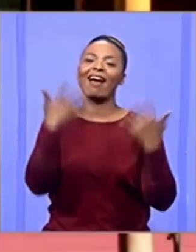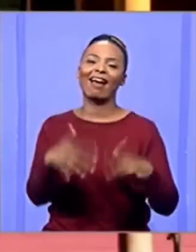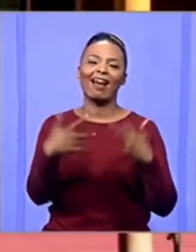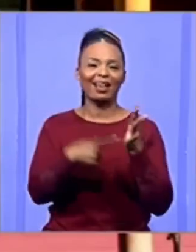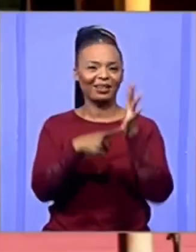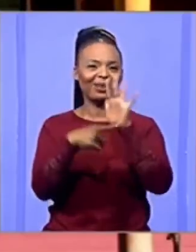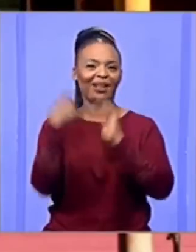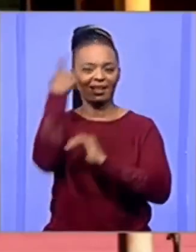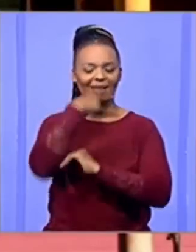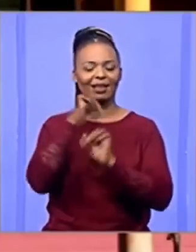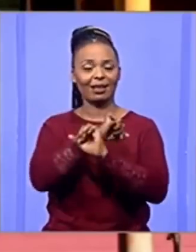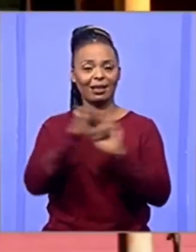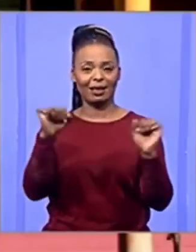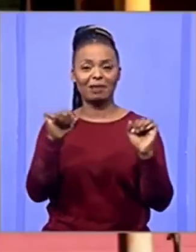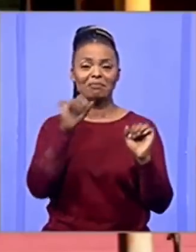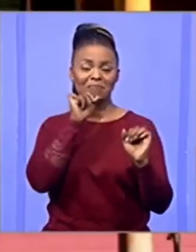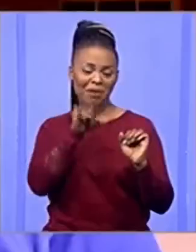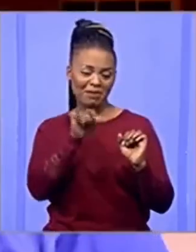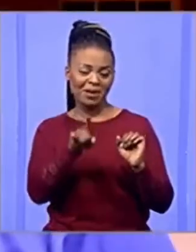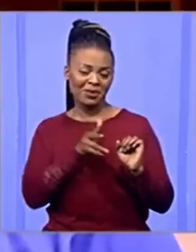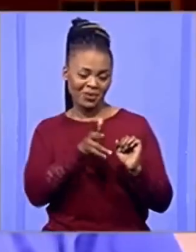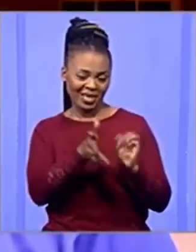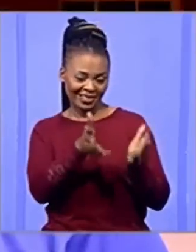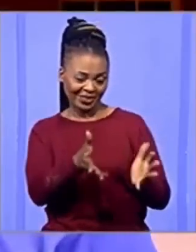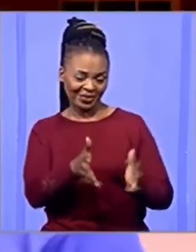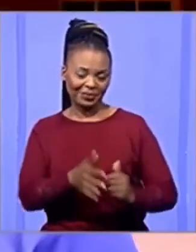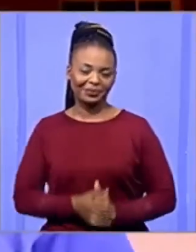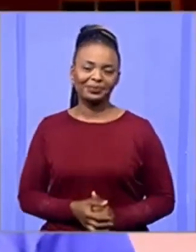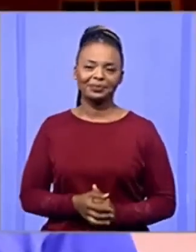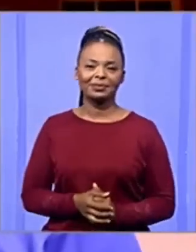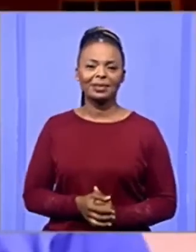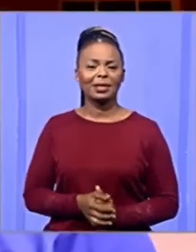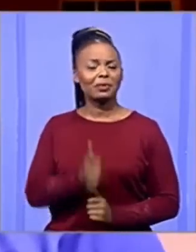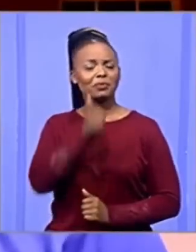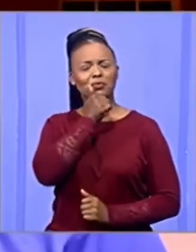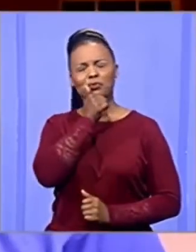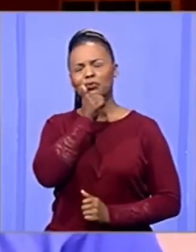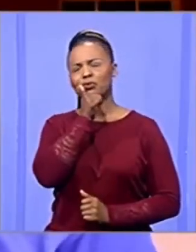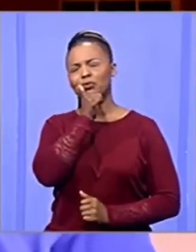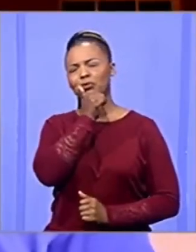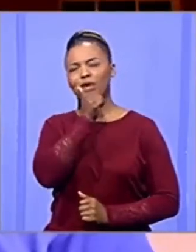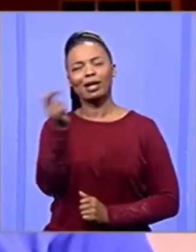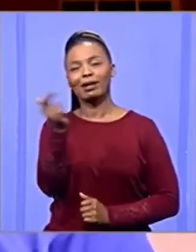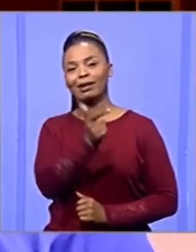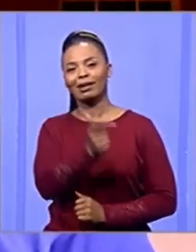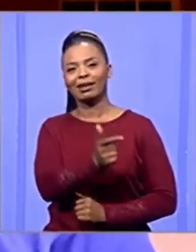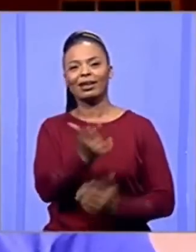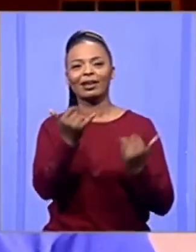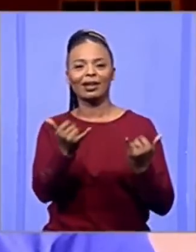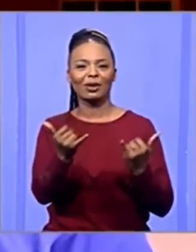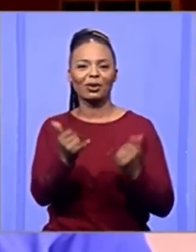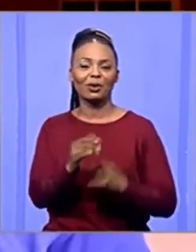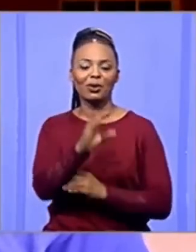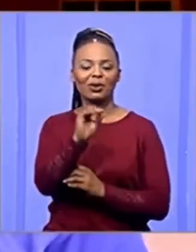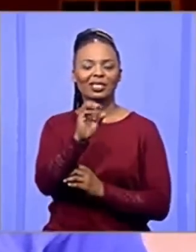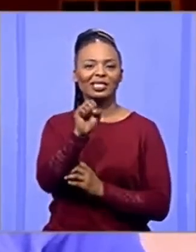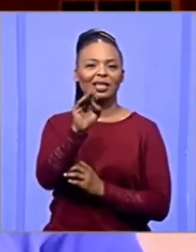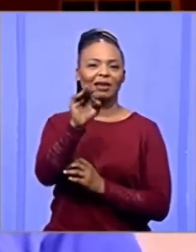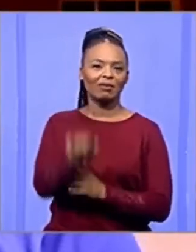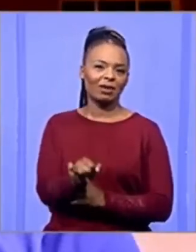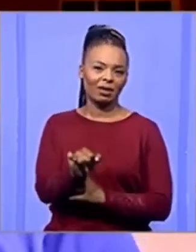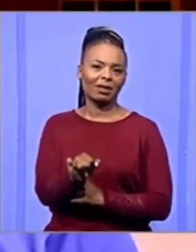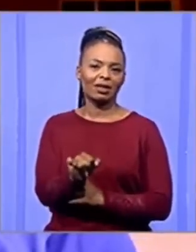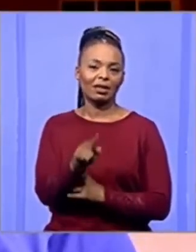tse ding tsa dintho tse e leng hore ba neng ba di hloka. Ke taba tse monate tsena tseo COSAFA le Hollywood Foundation di